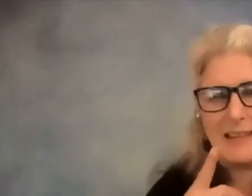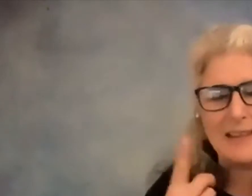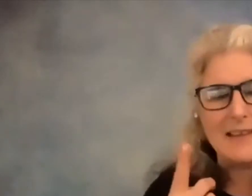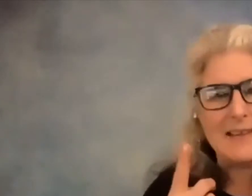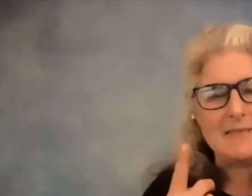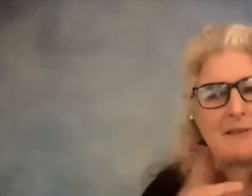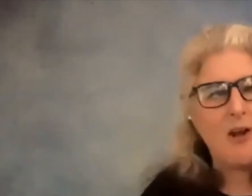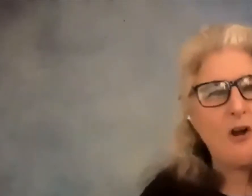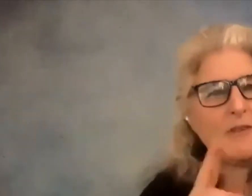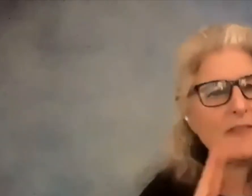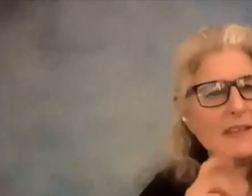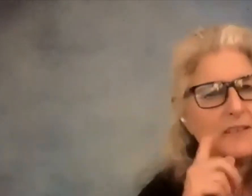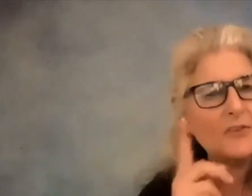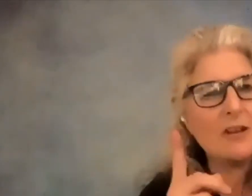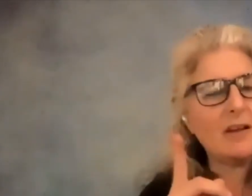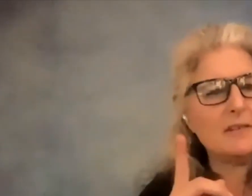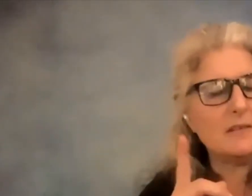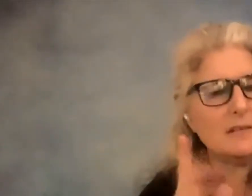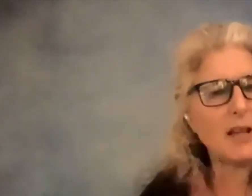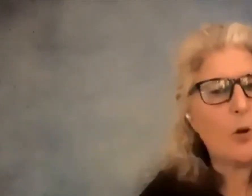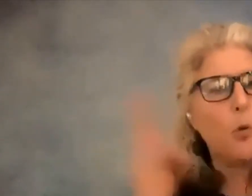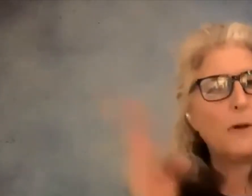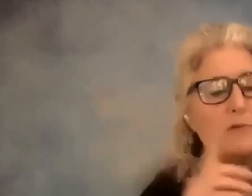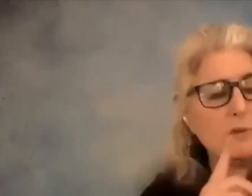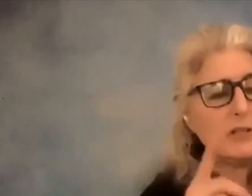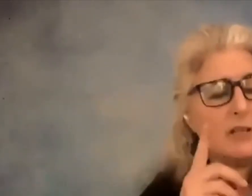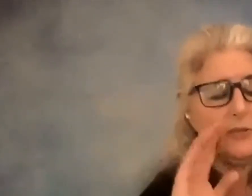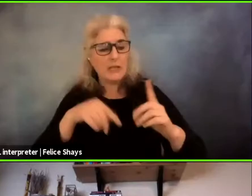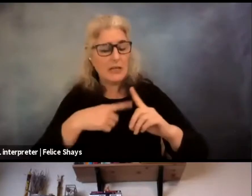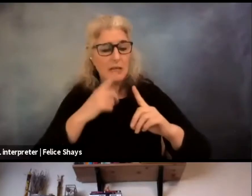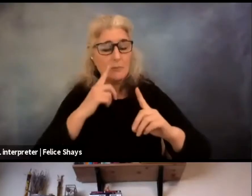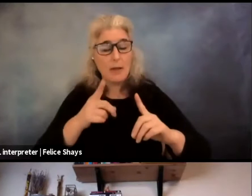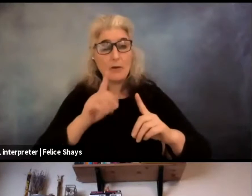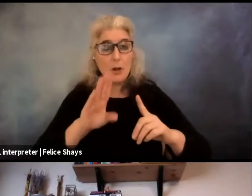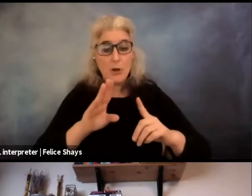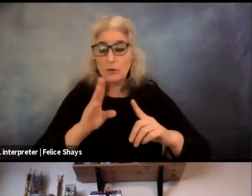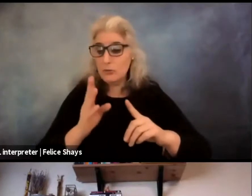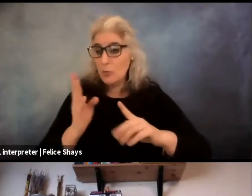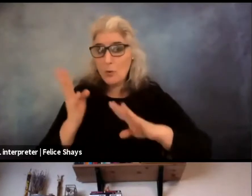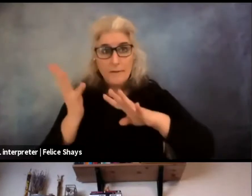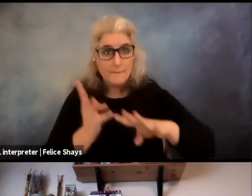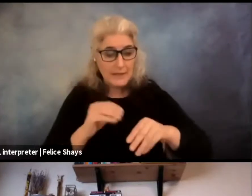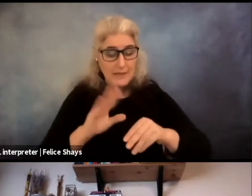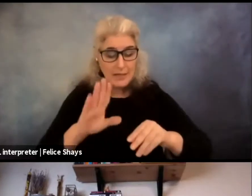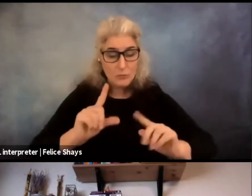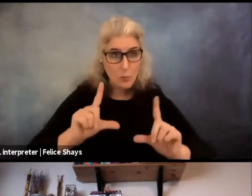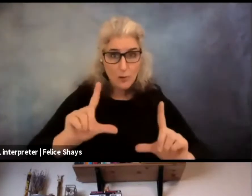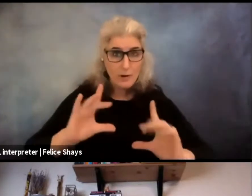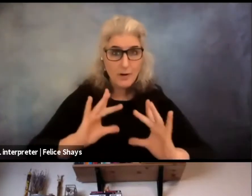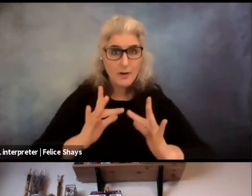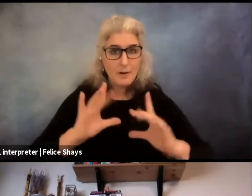be overstating it, inside your feed, on your page, in that, there's